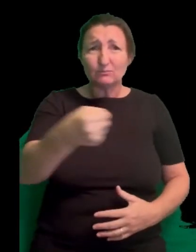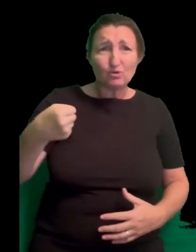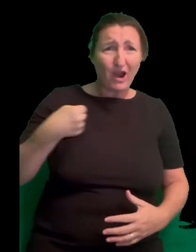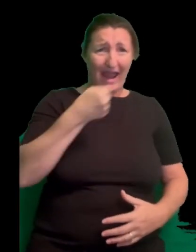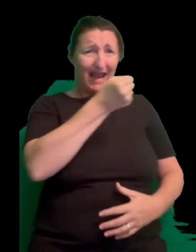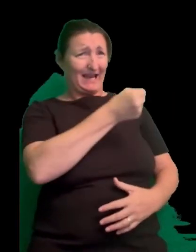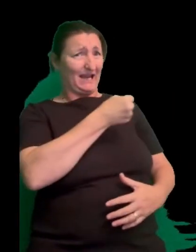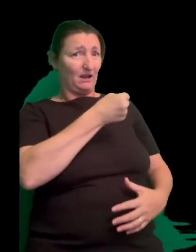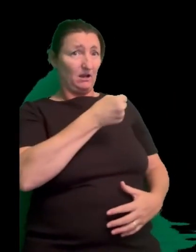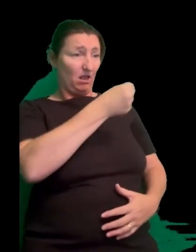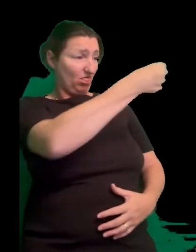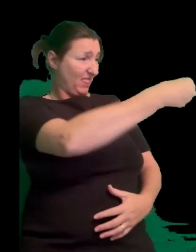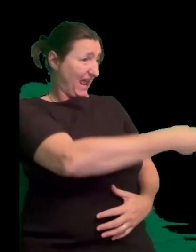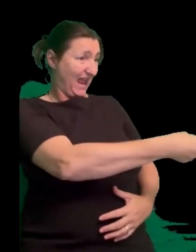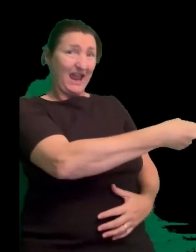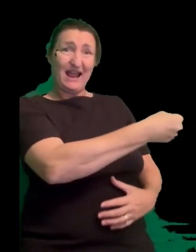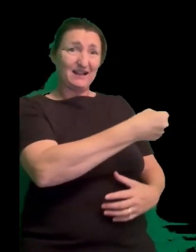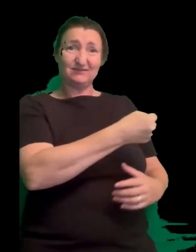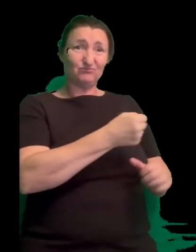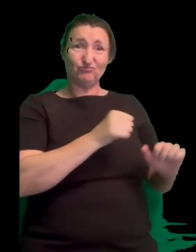Tried to put it here, nope.